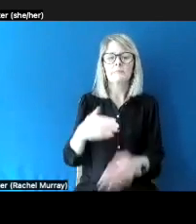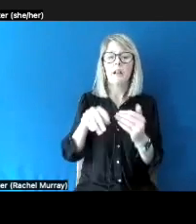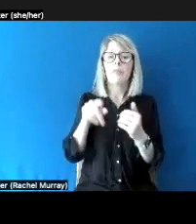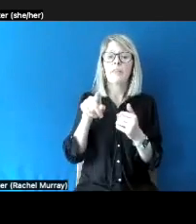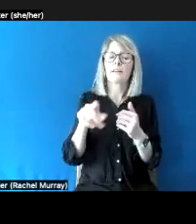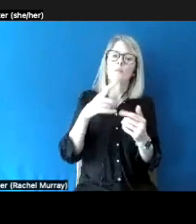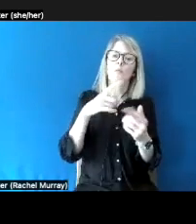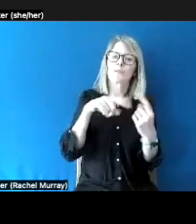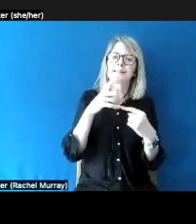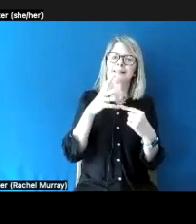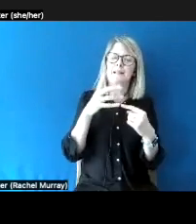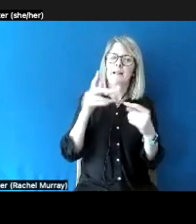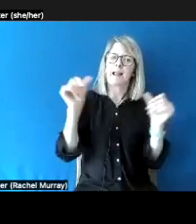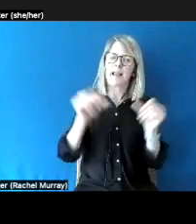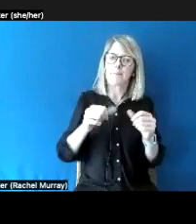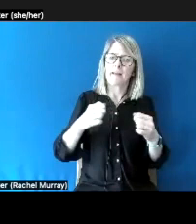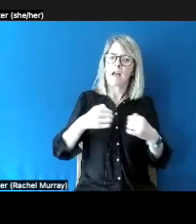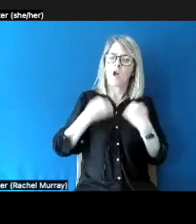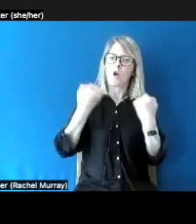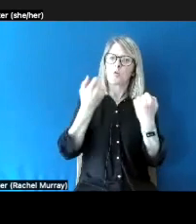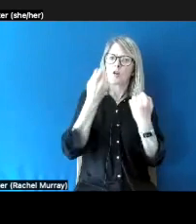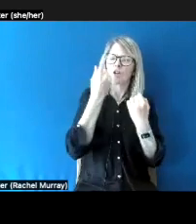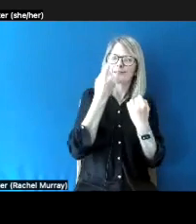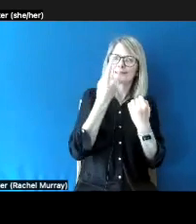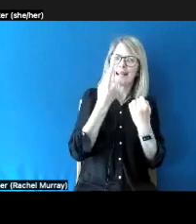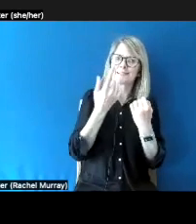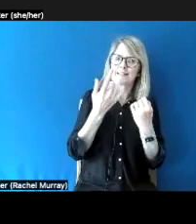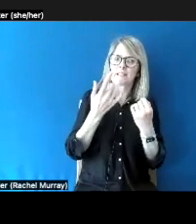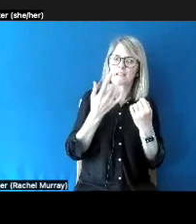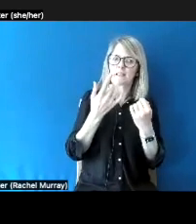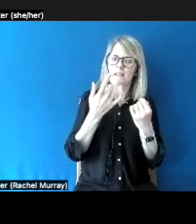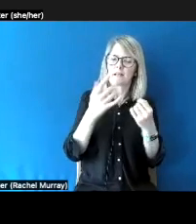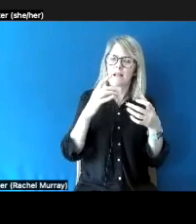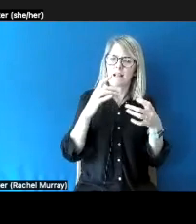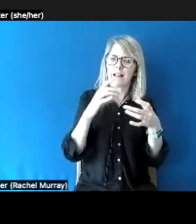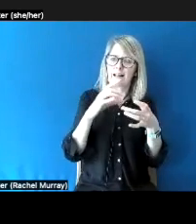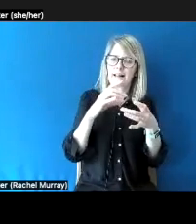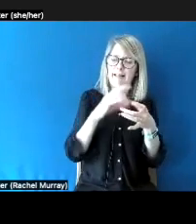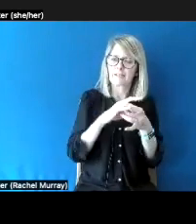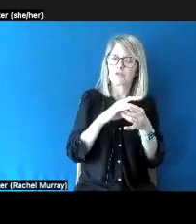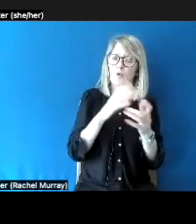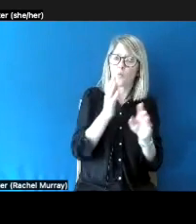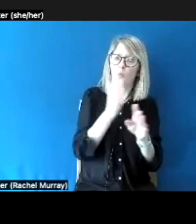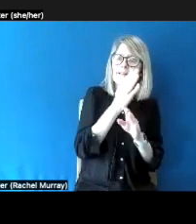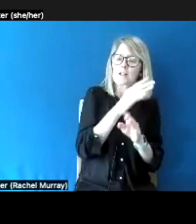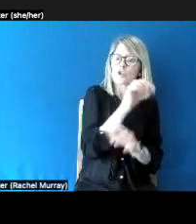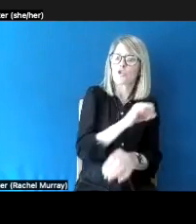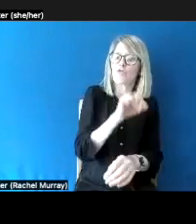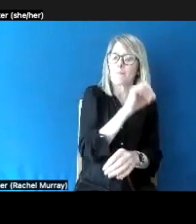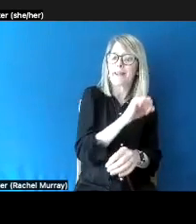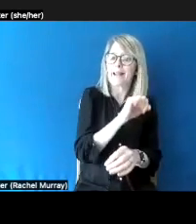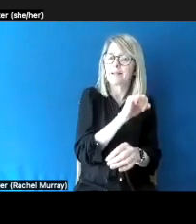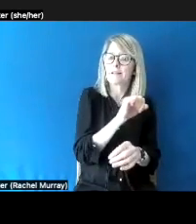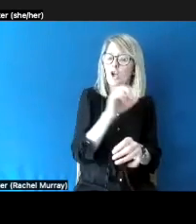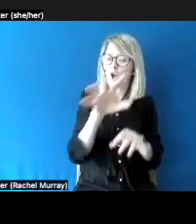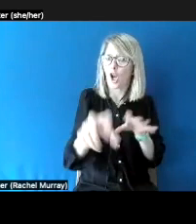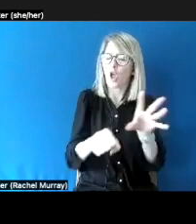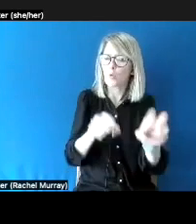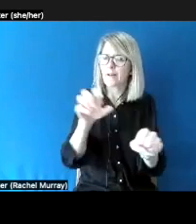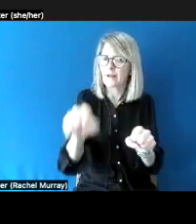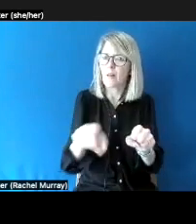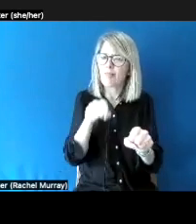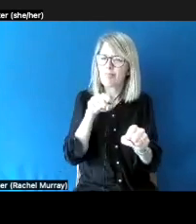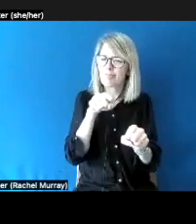with reference to the kind of Western European colonialism, which is a political and